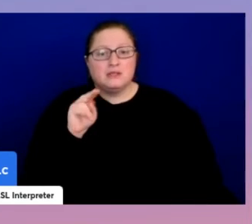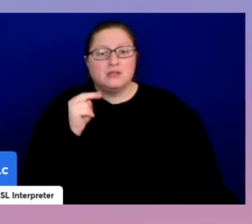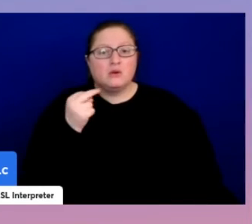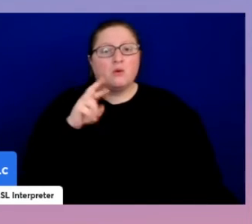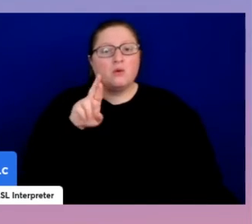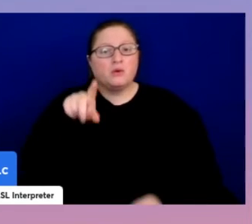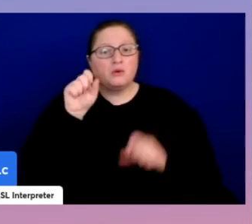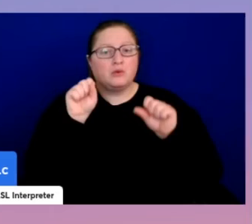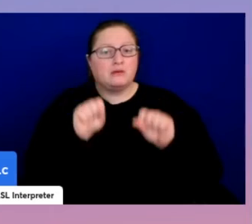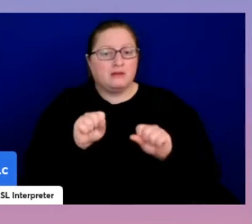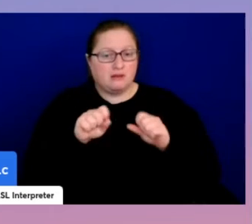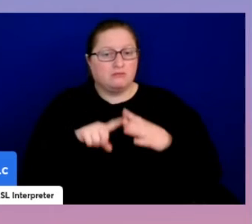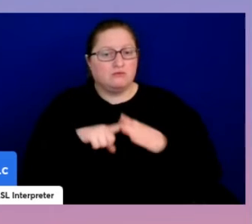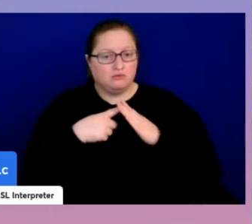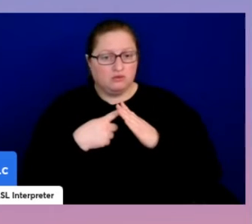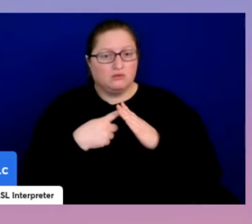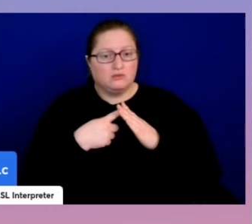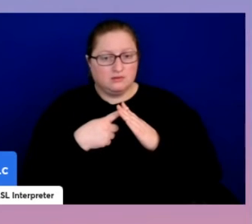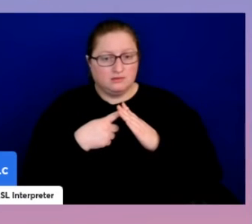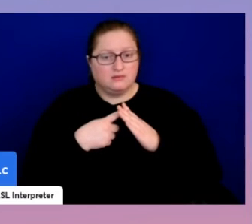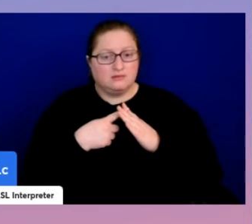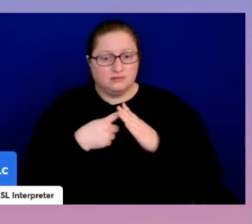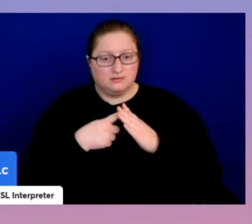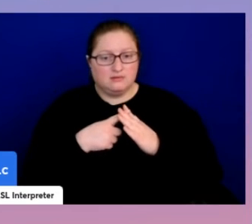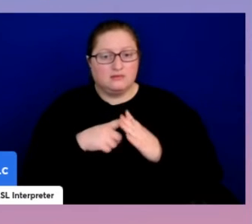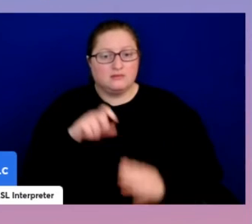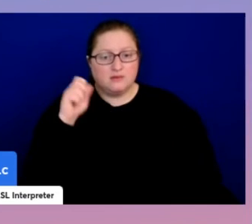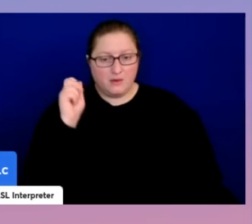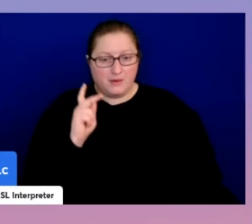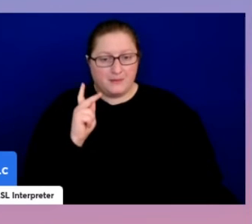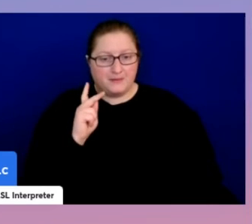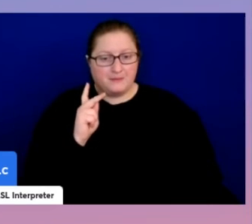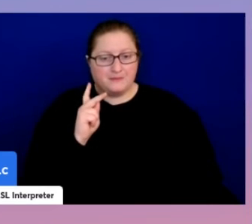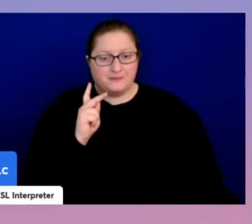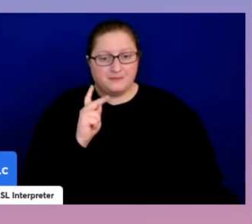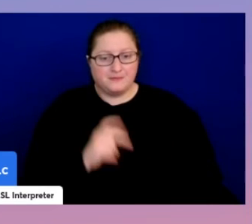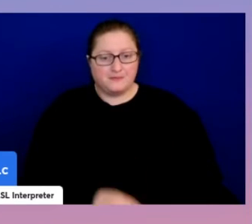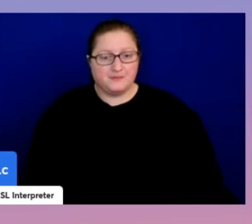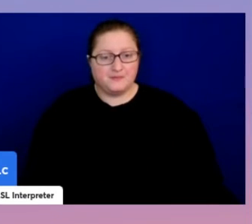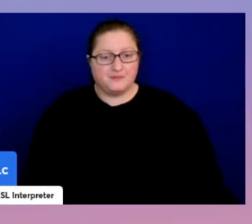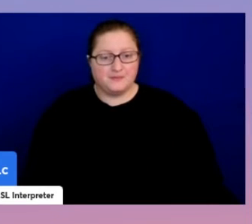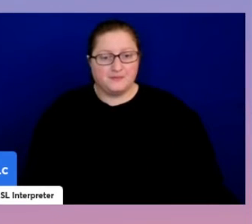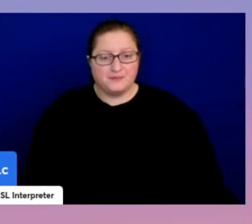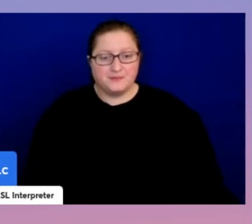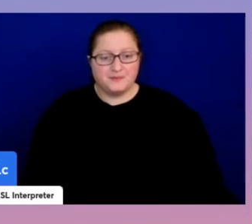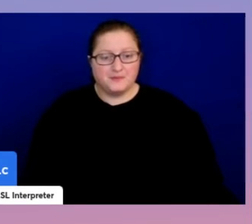this part. So okay, so I just